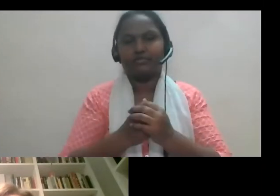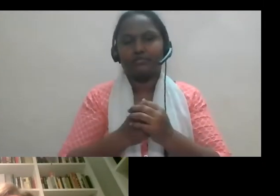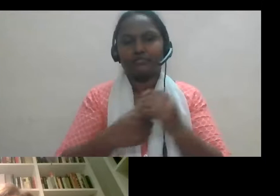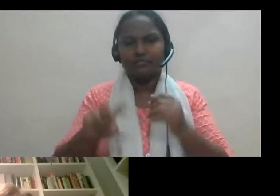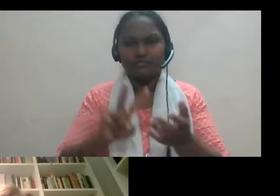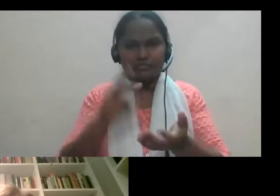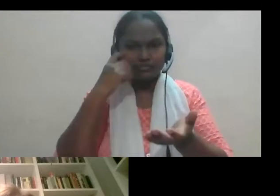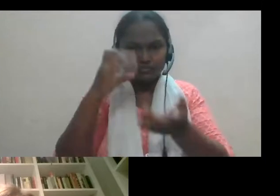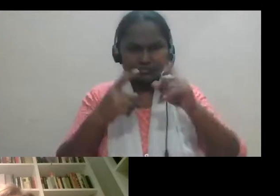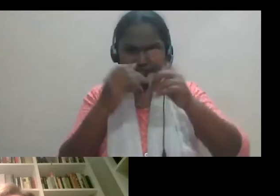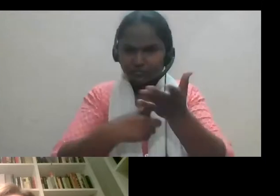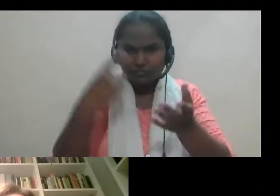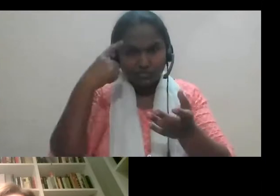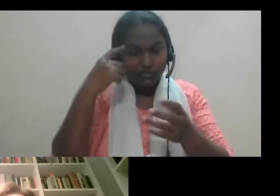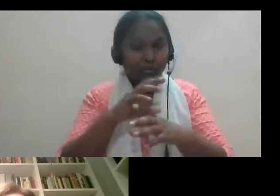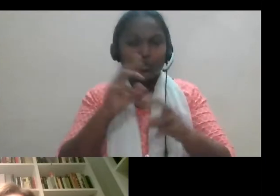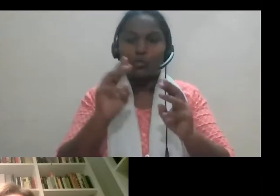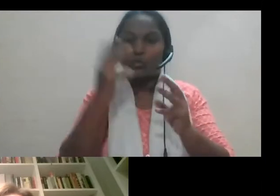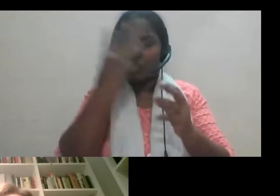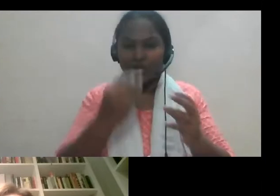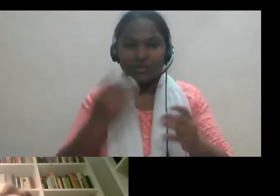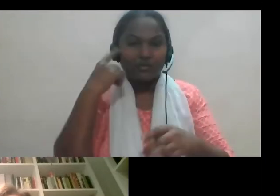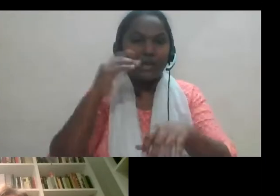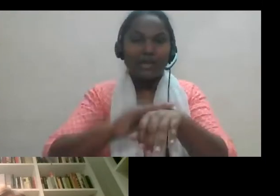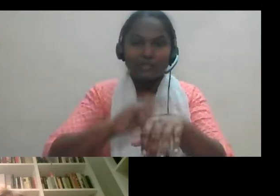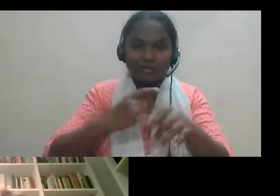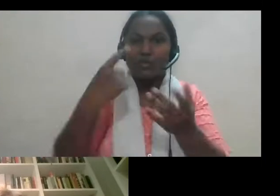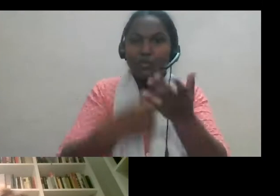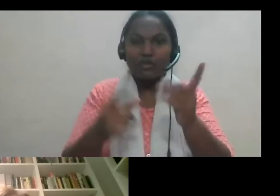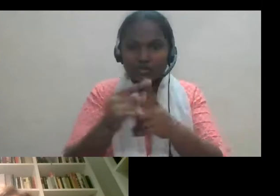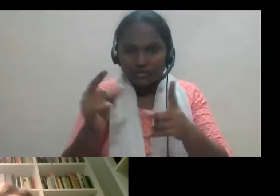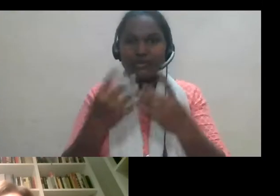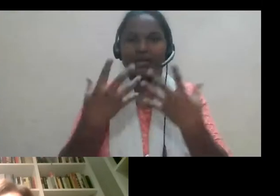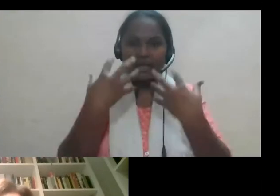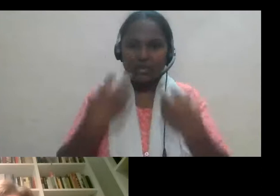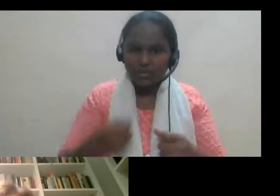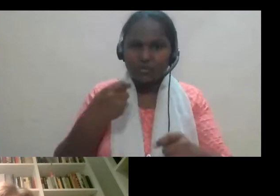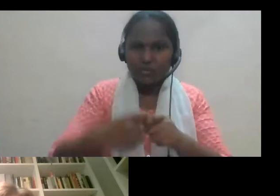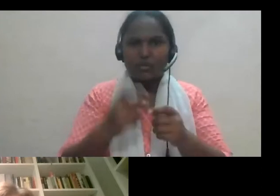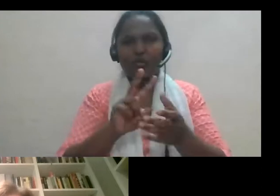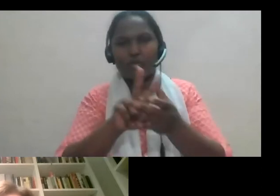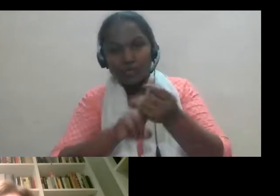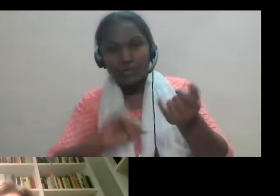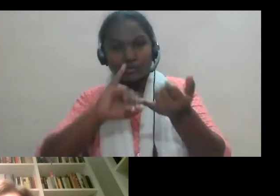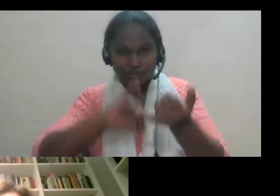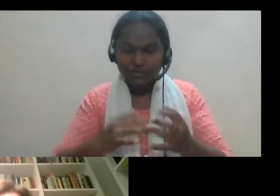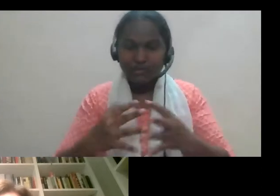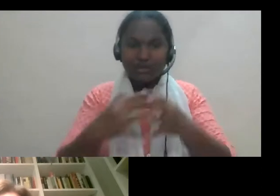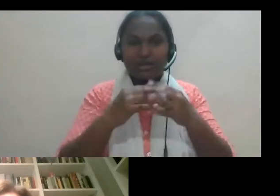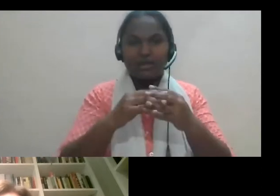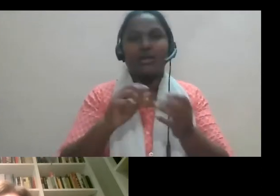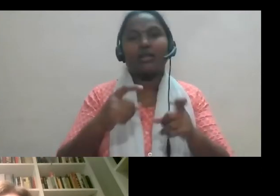Victoria brings this wonderful expanse of experience to what she does, having worked both in South America and in the